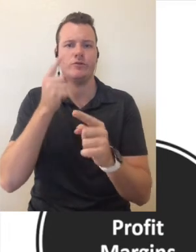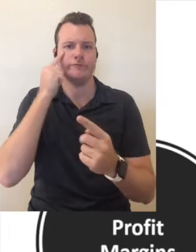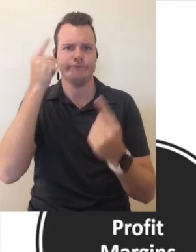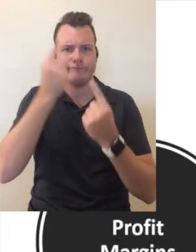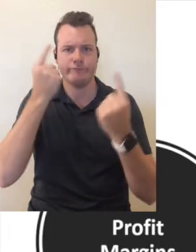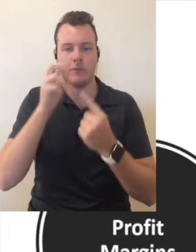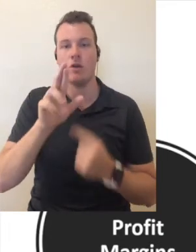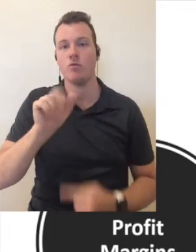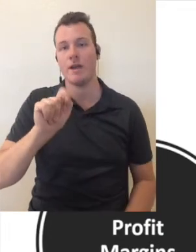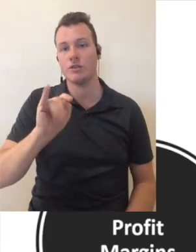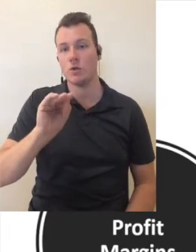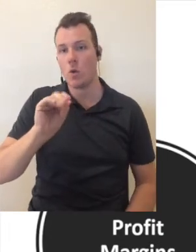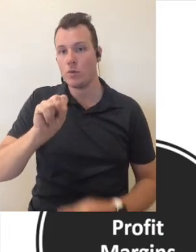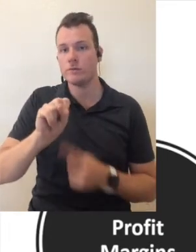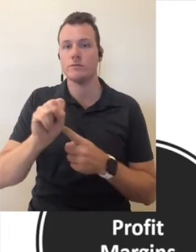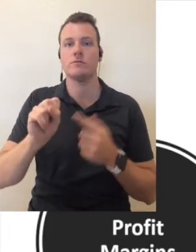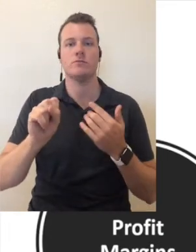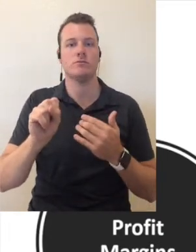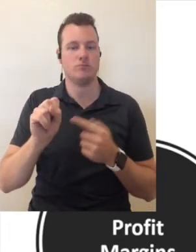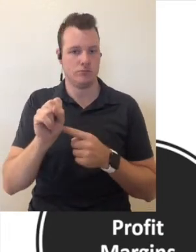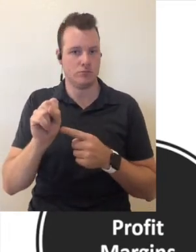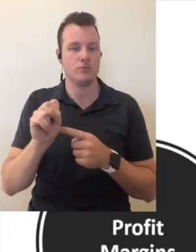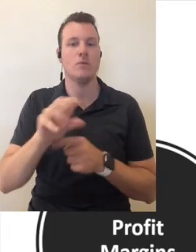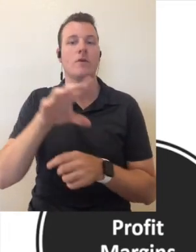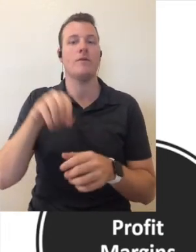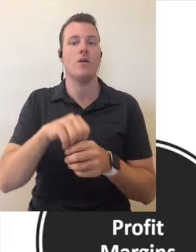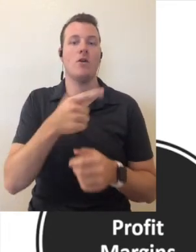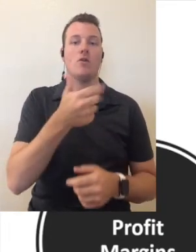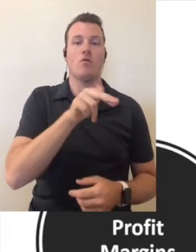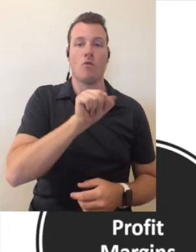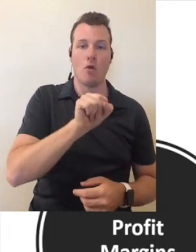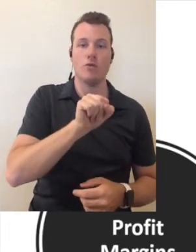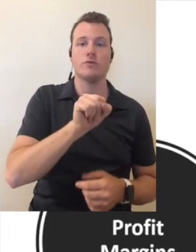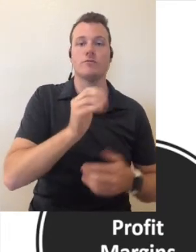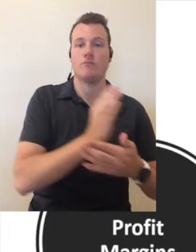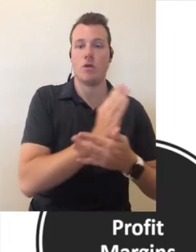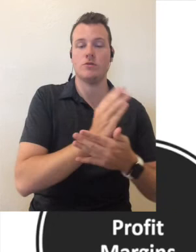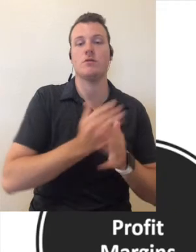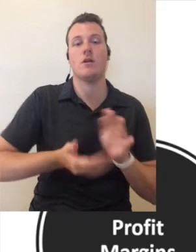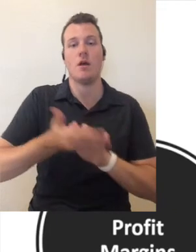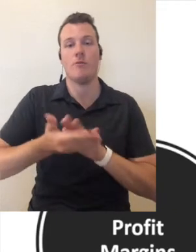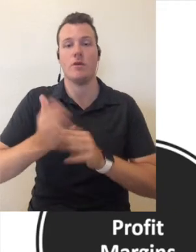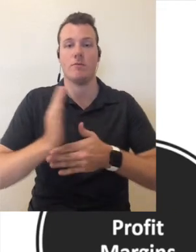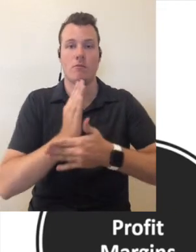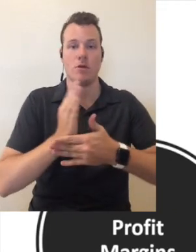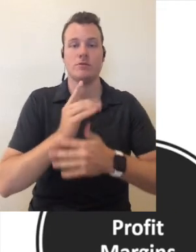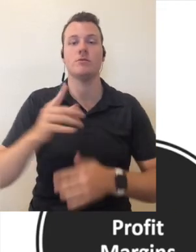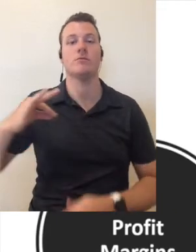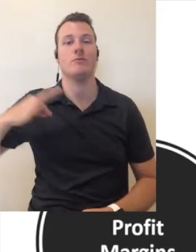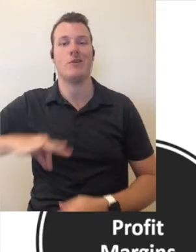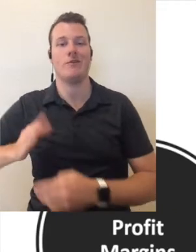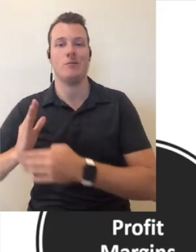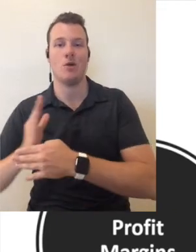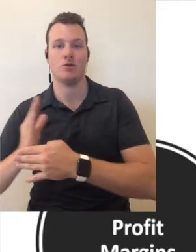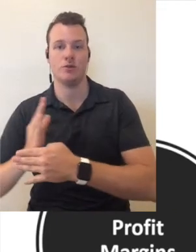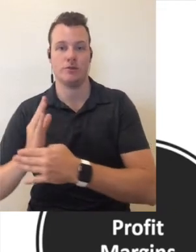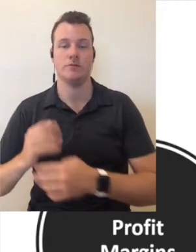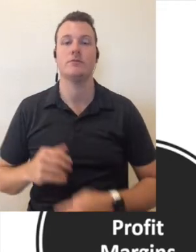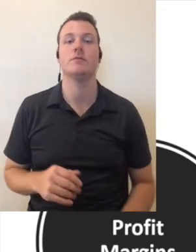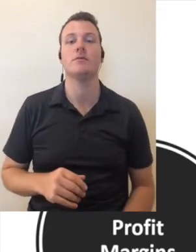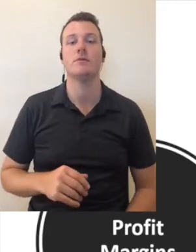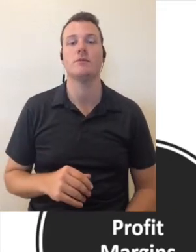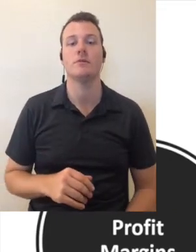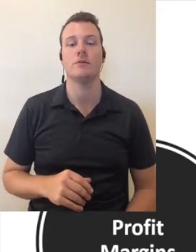And then the last thing that I implore you to look at are ratios. And these ratios have to do with your gross margin,